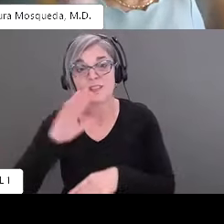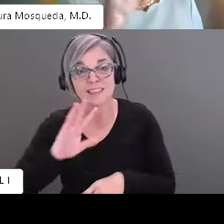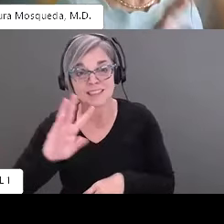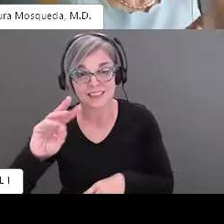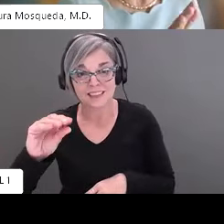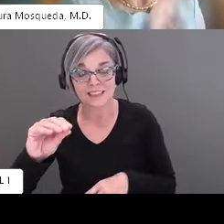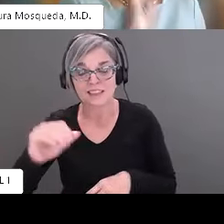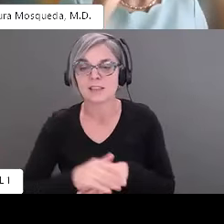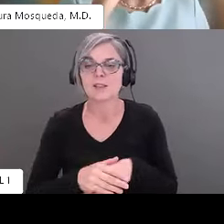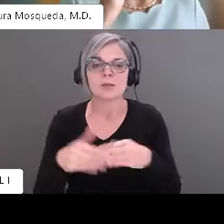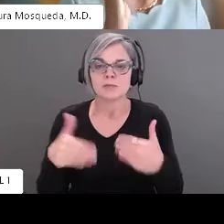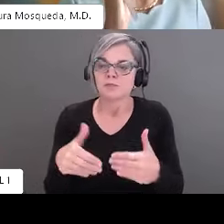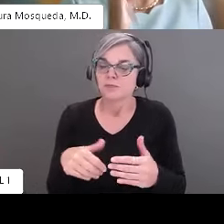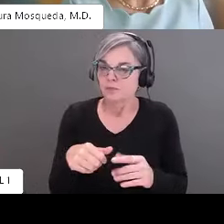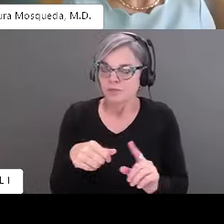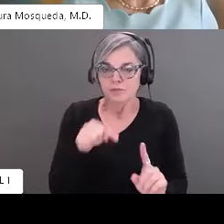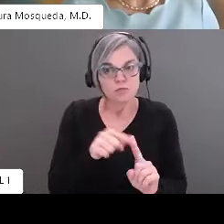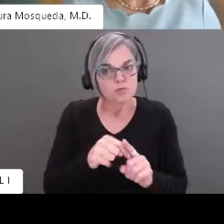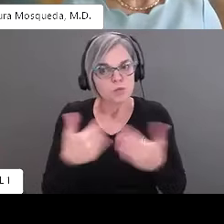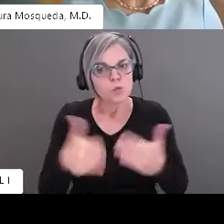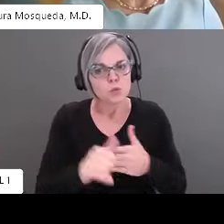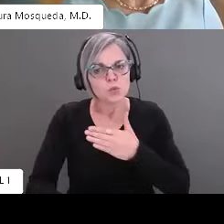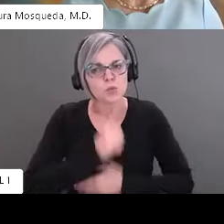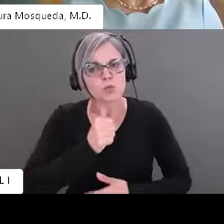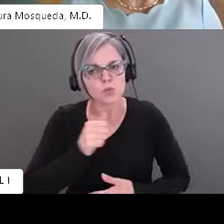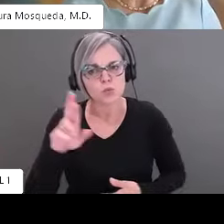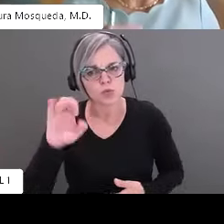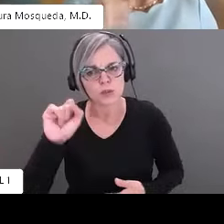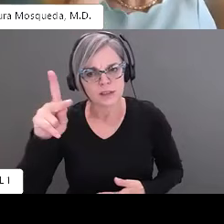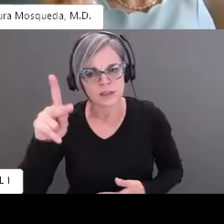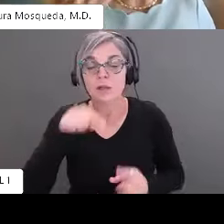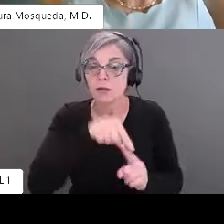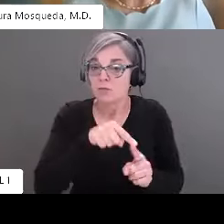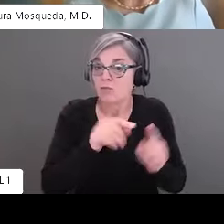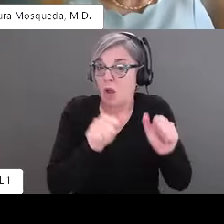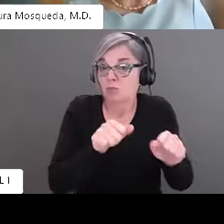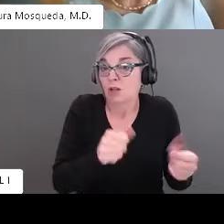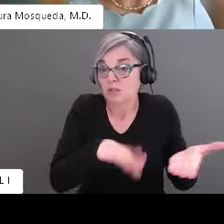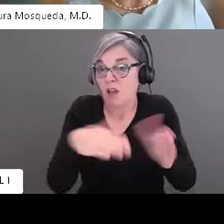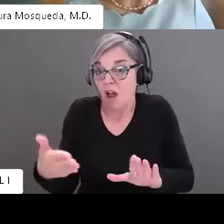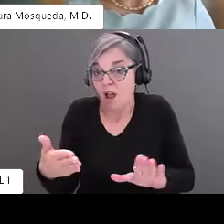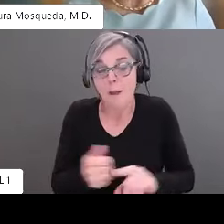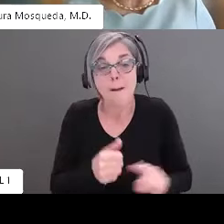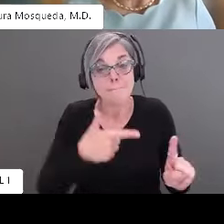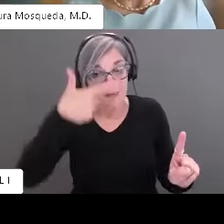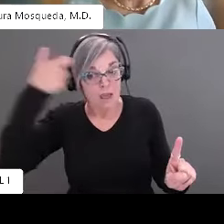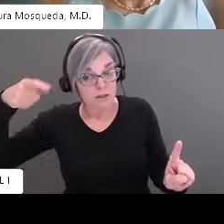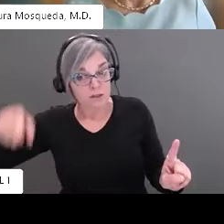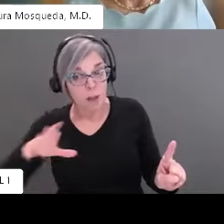not due to the direct cause of the abuse, but just being in an abusive